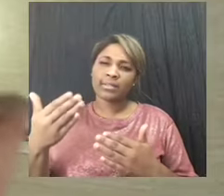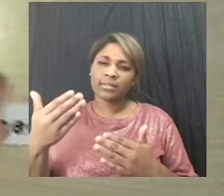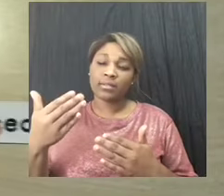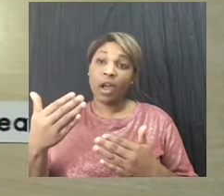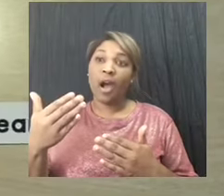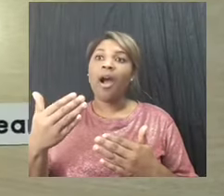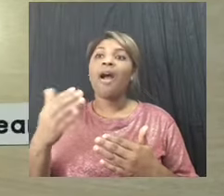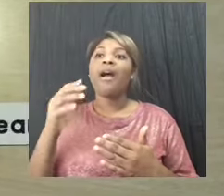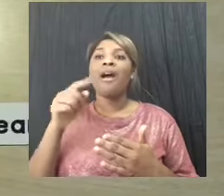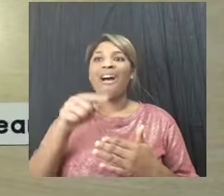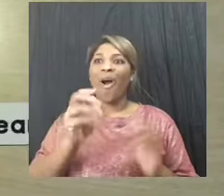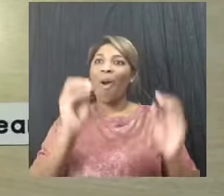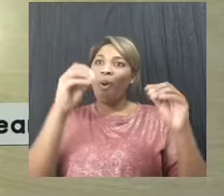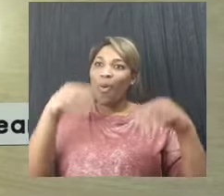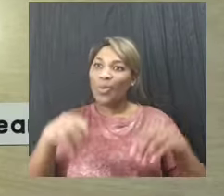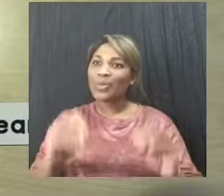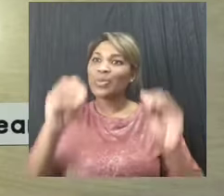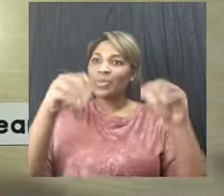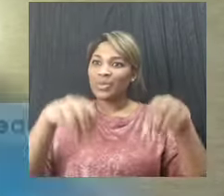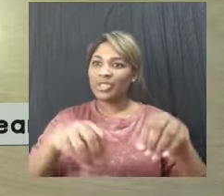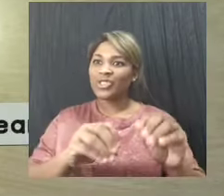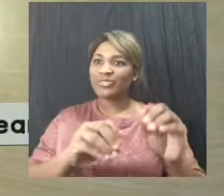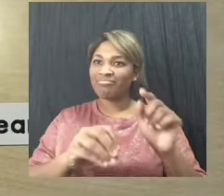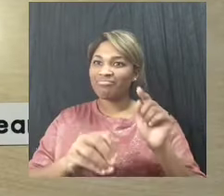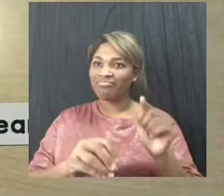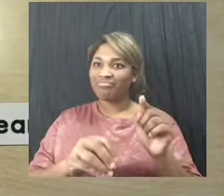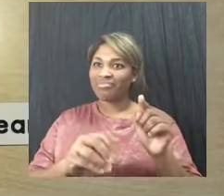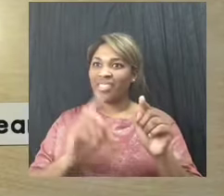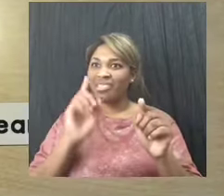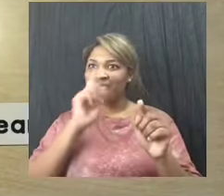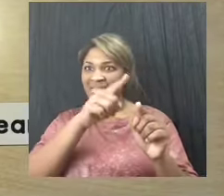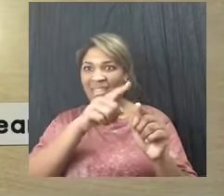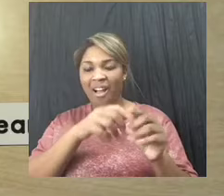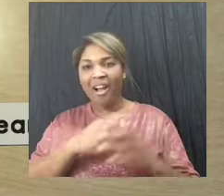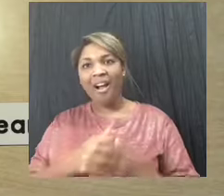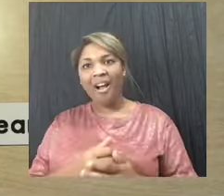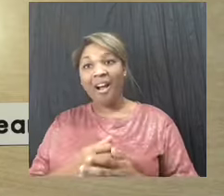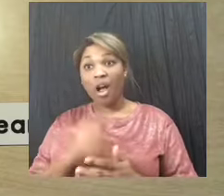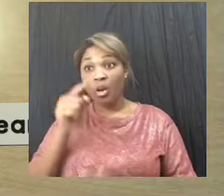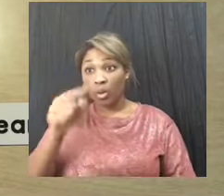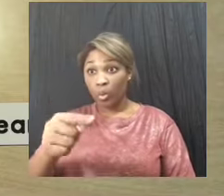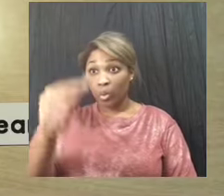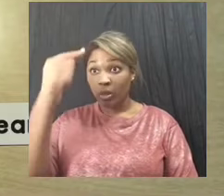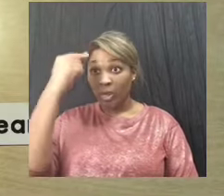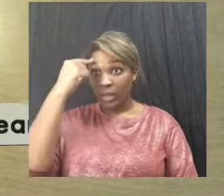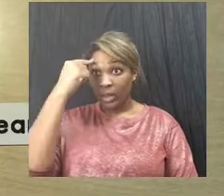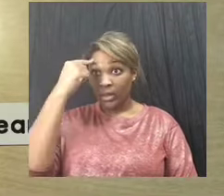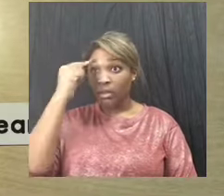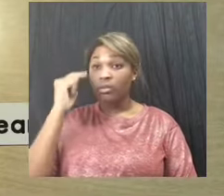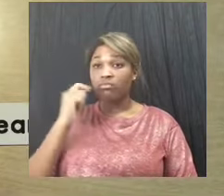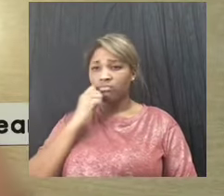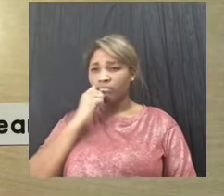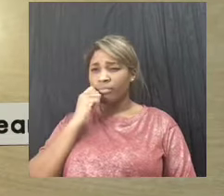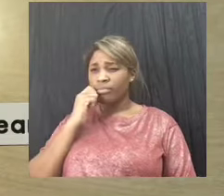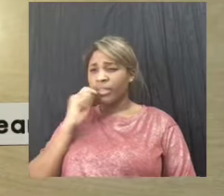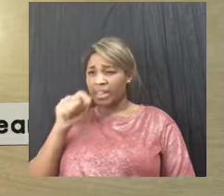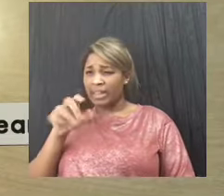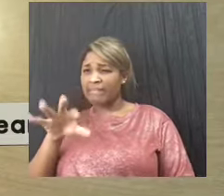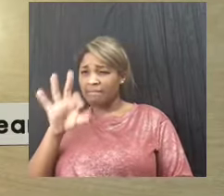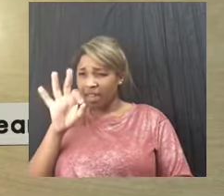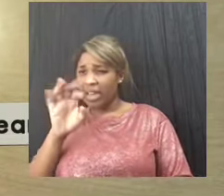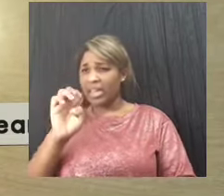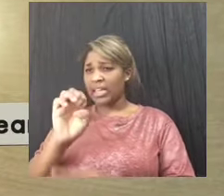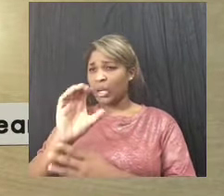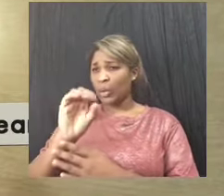the ocean? What about this? Do you think that we could find an